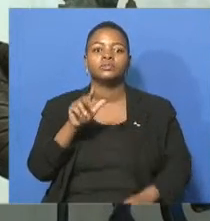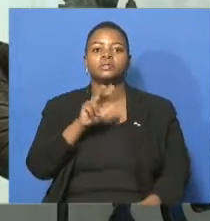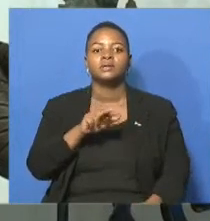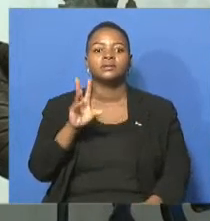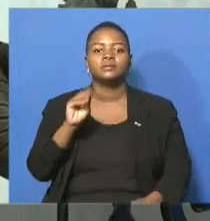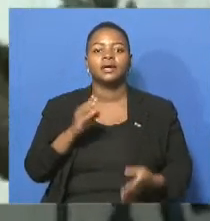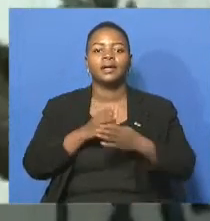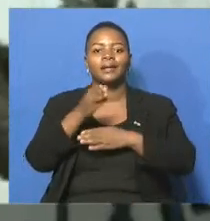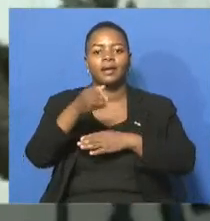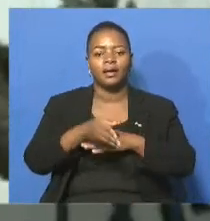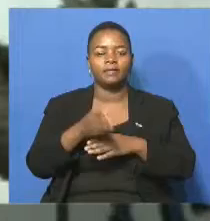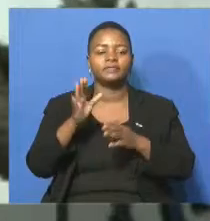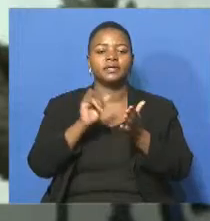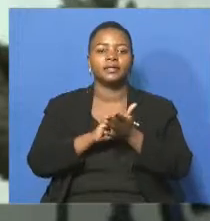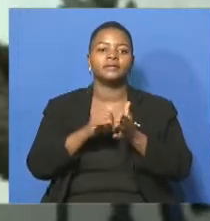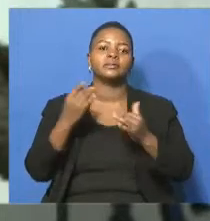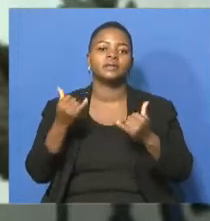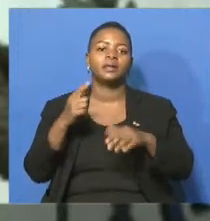course beyond that as well.